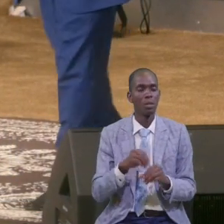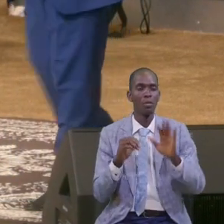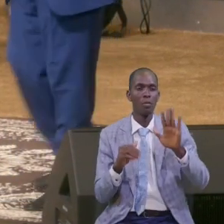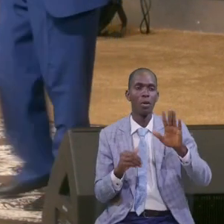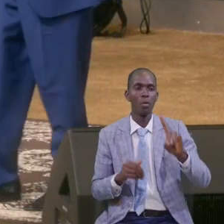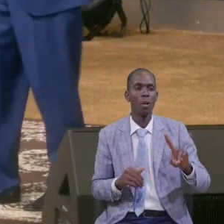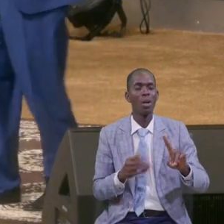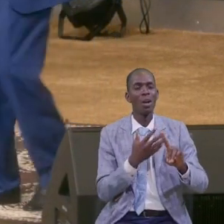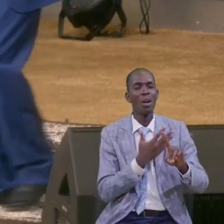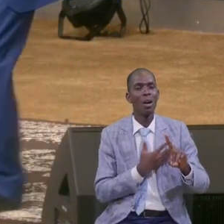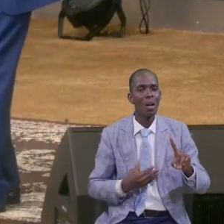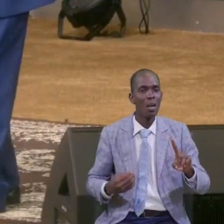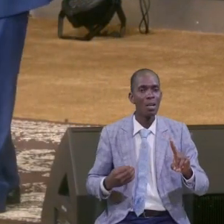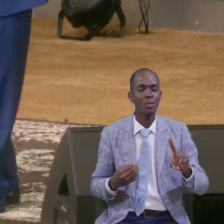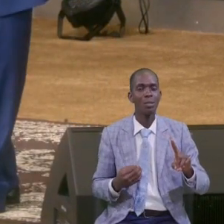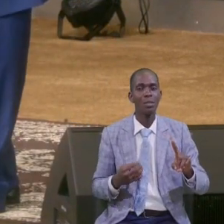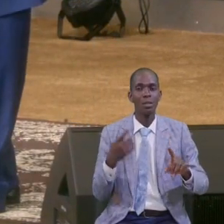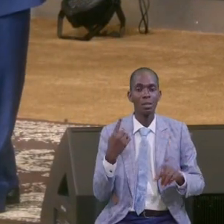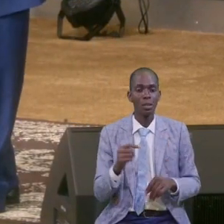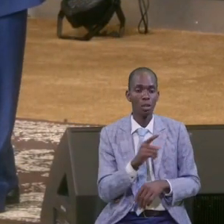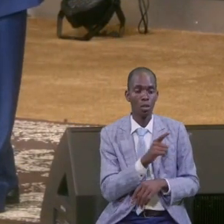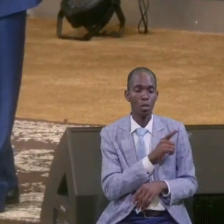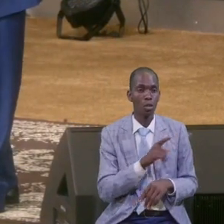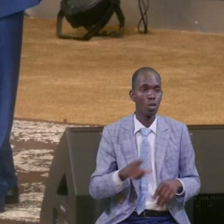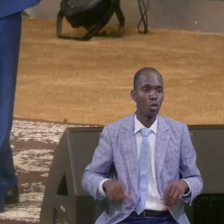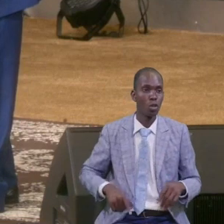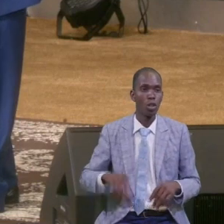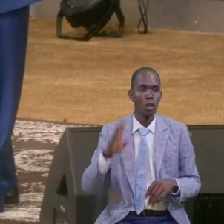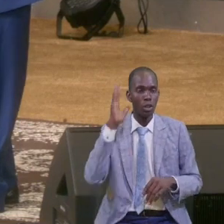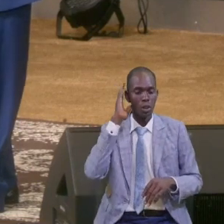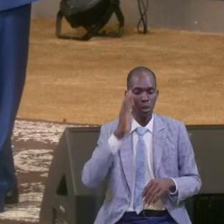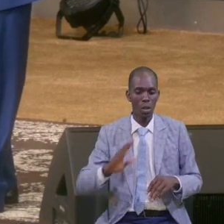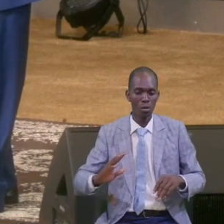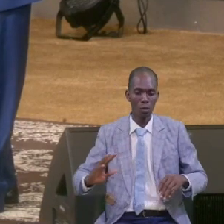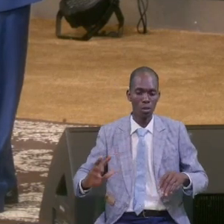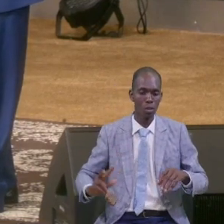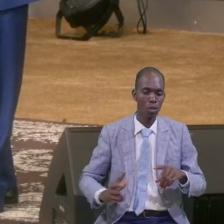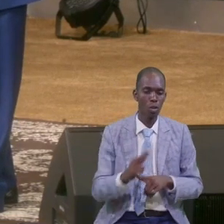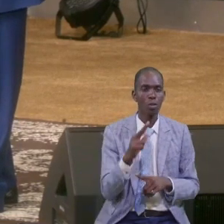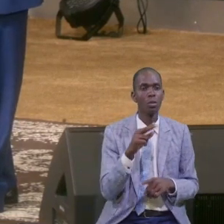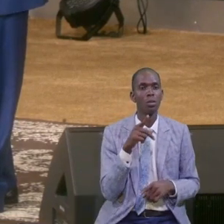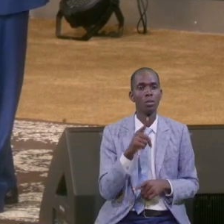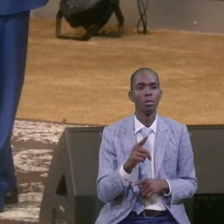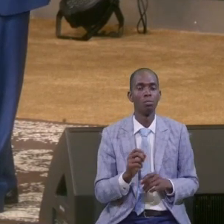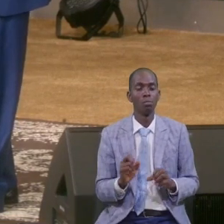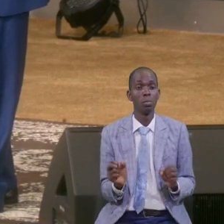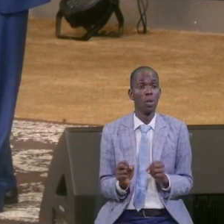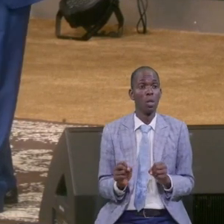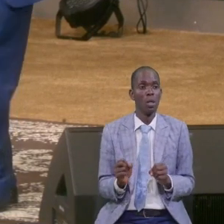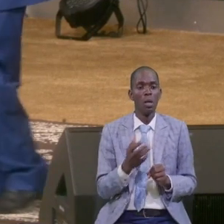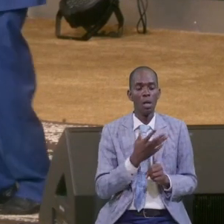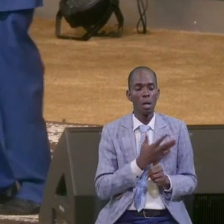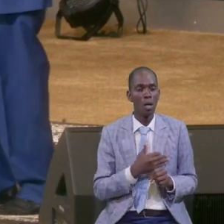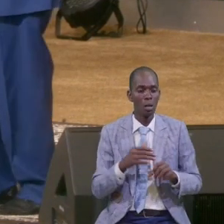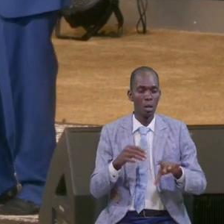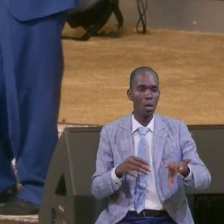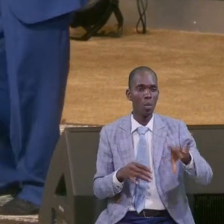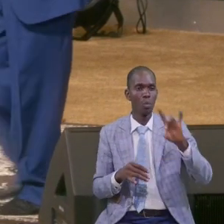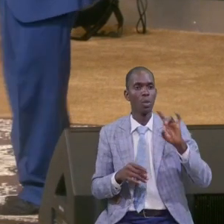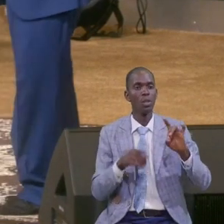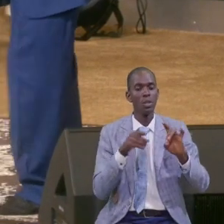Verse 51, and the Lord shall cut him asunder and appoint him